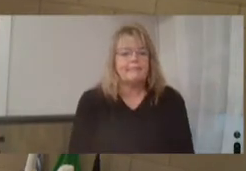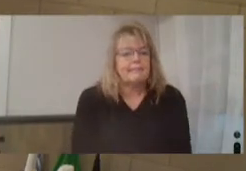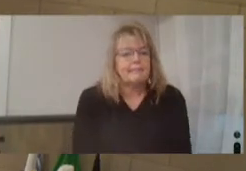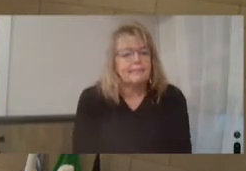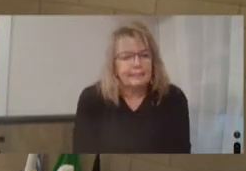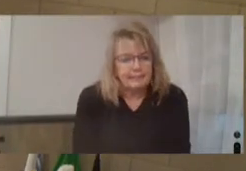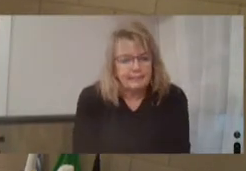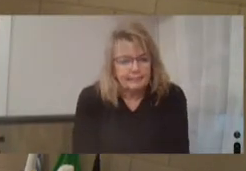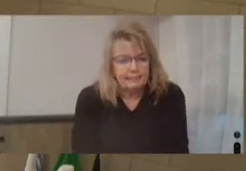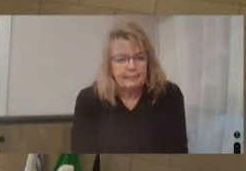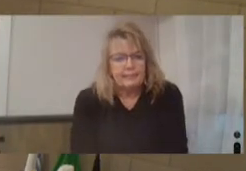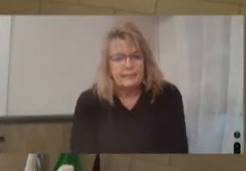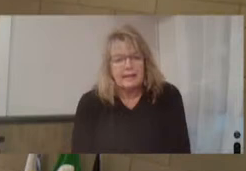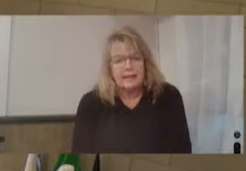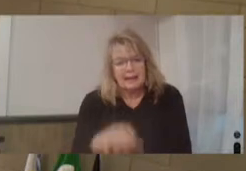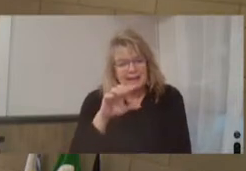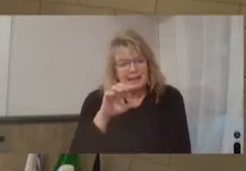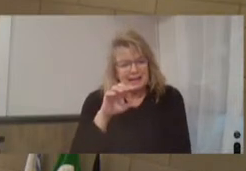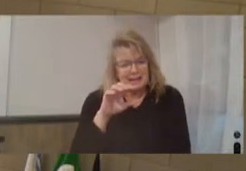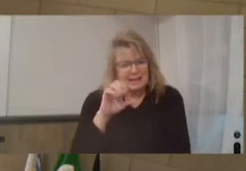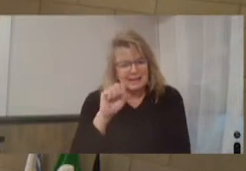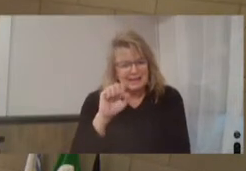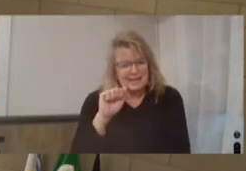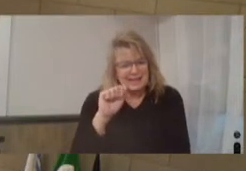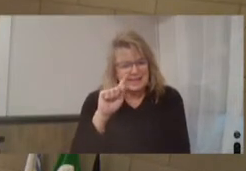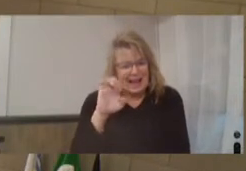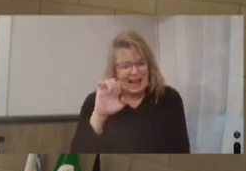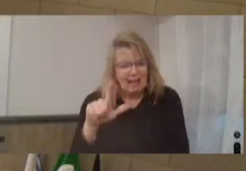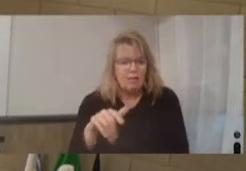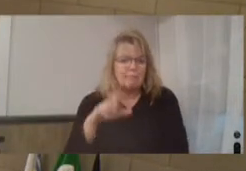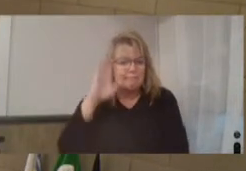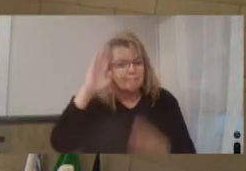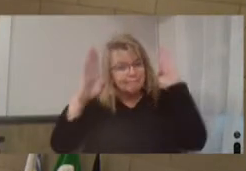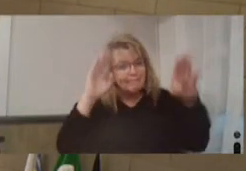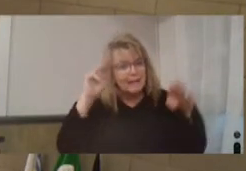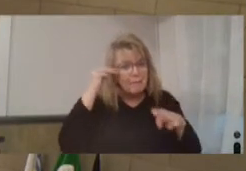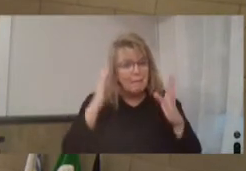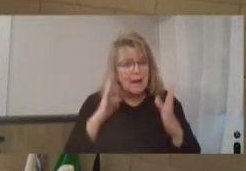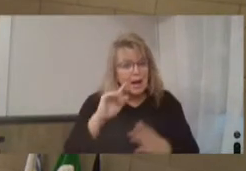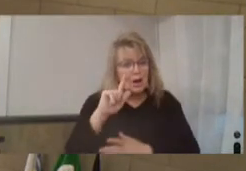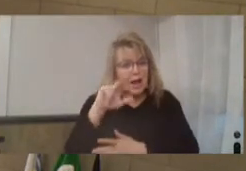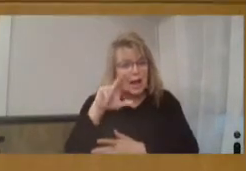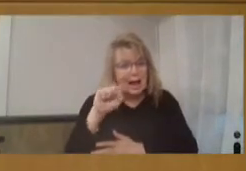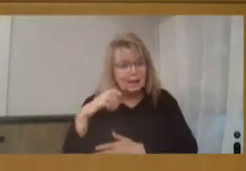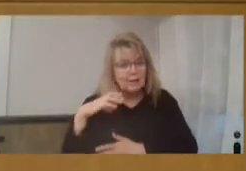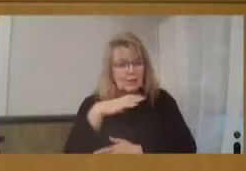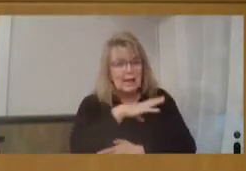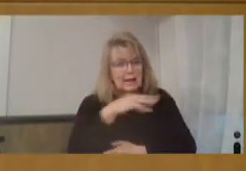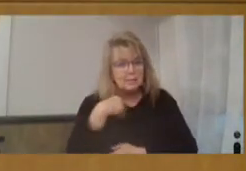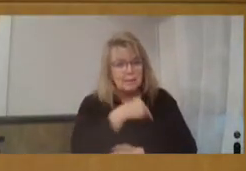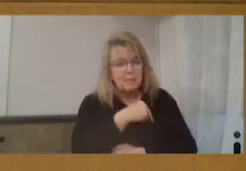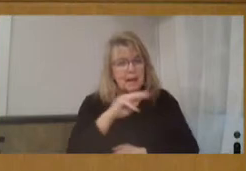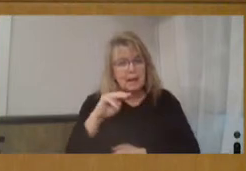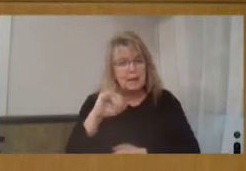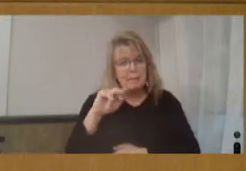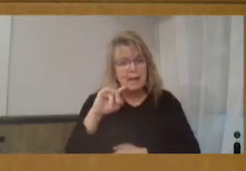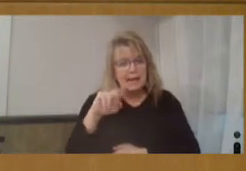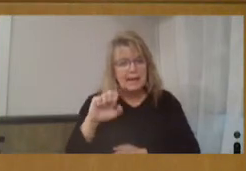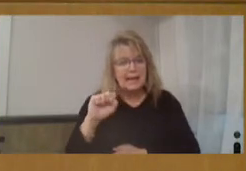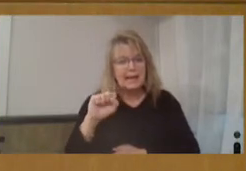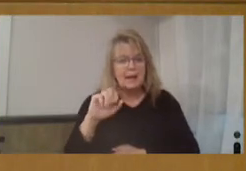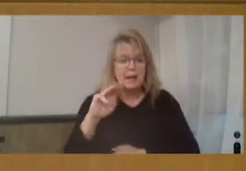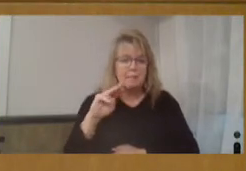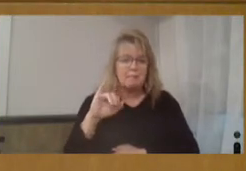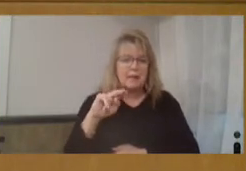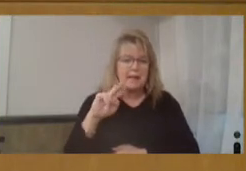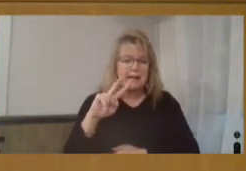thank you. All right. Ms. Sattel. Greetings, Mayor Lyles and council members. I'm Mindy Sattel, a recently